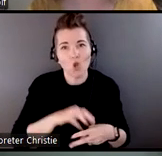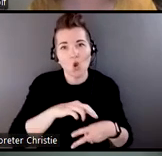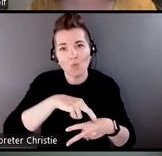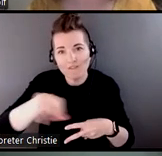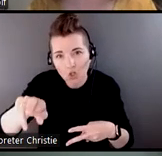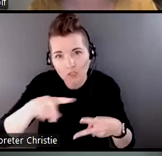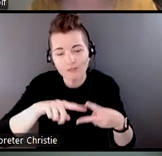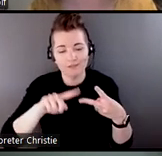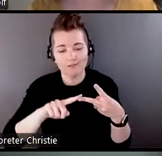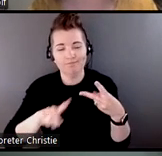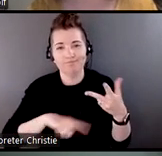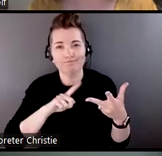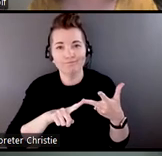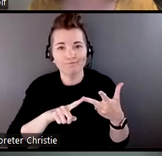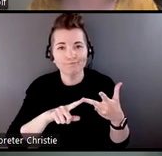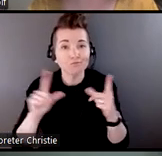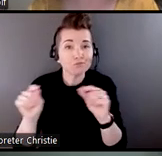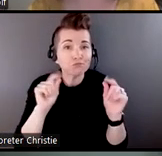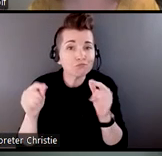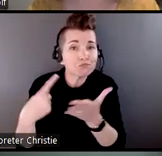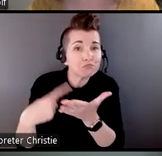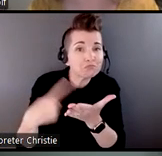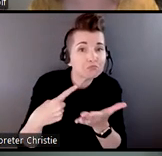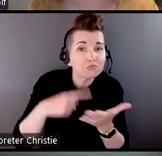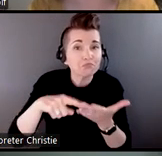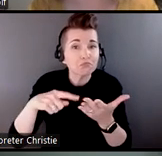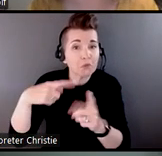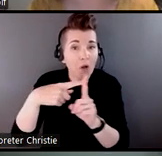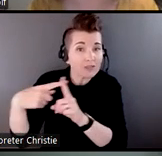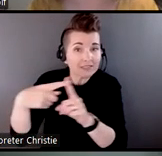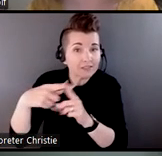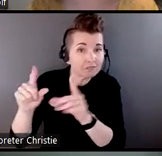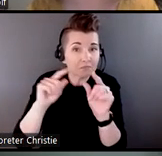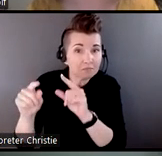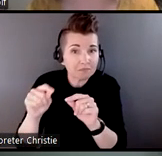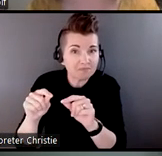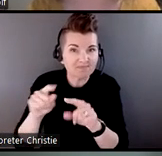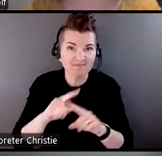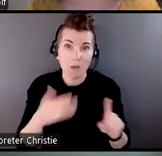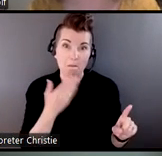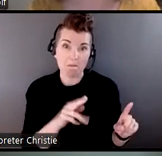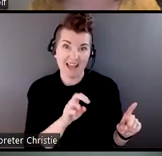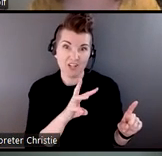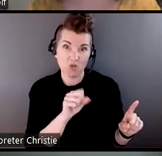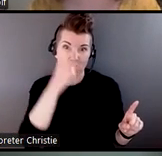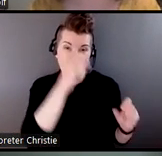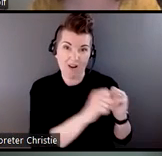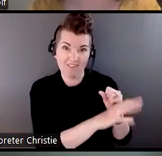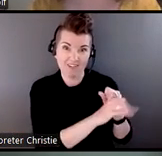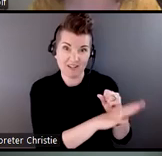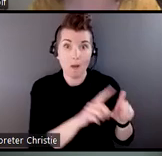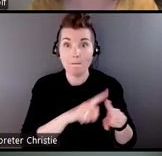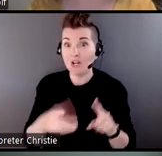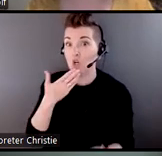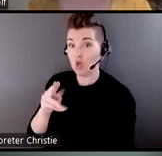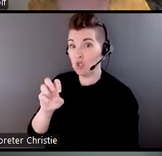mouth, people talking about you. That's bad news for the advertisers and very good news for nonprofit organizations